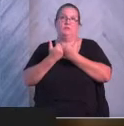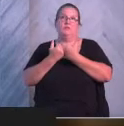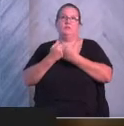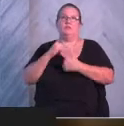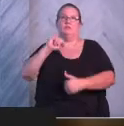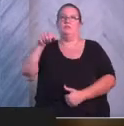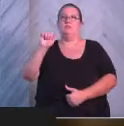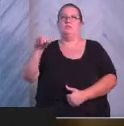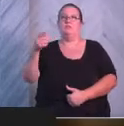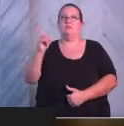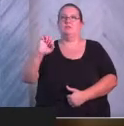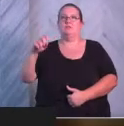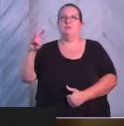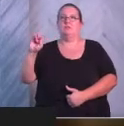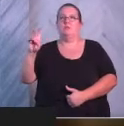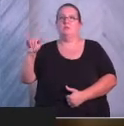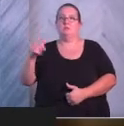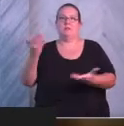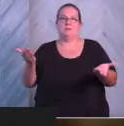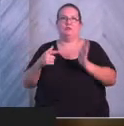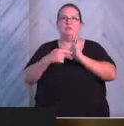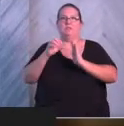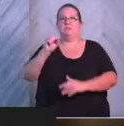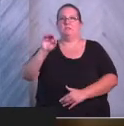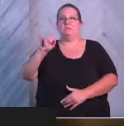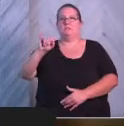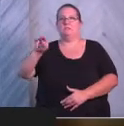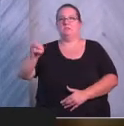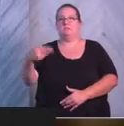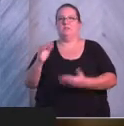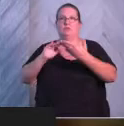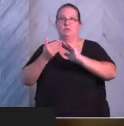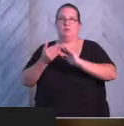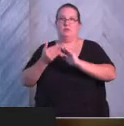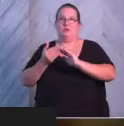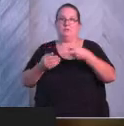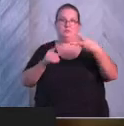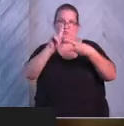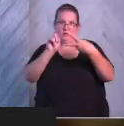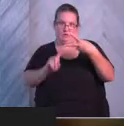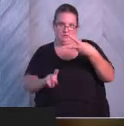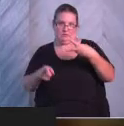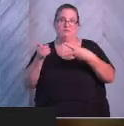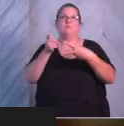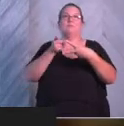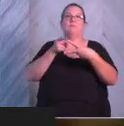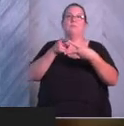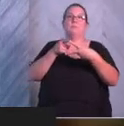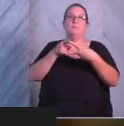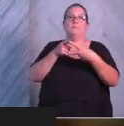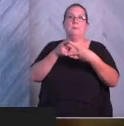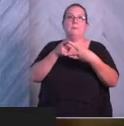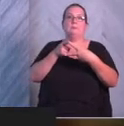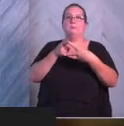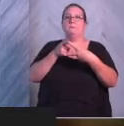capacity here representing Sikh community. I've been asked to ask two questions, and my first question is that